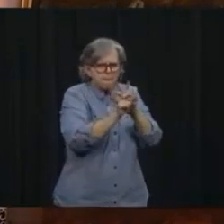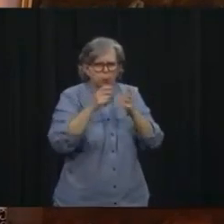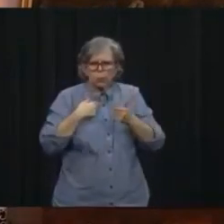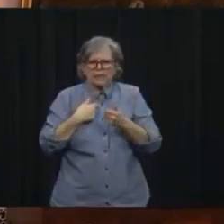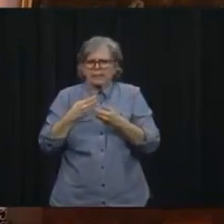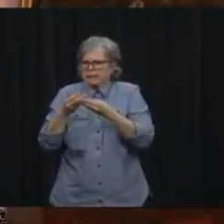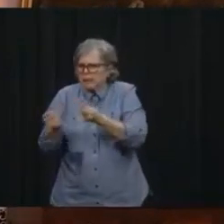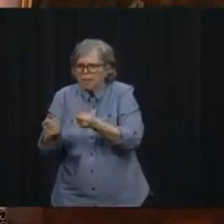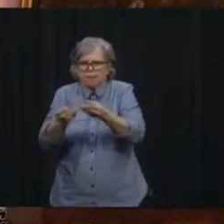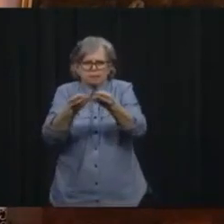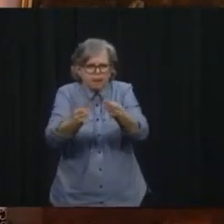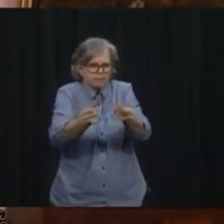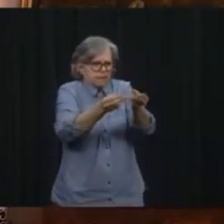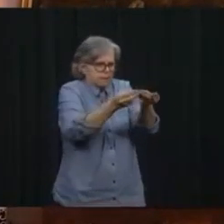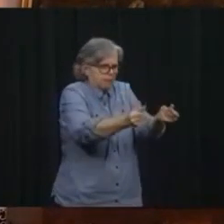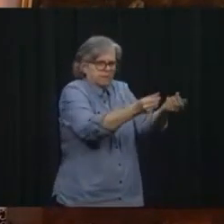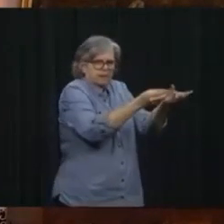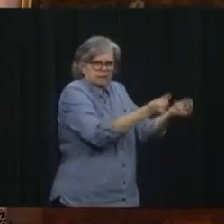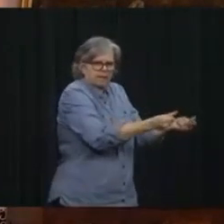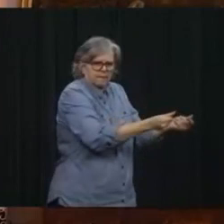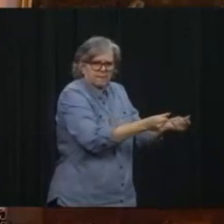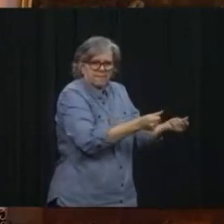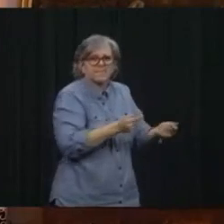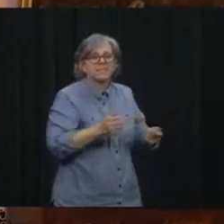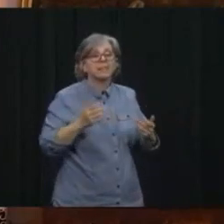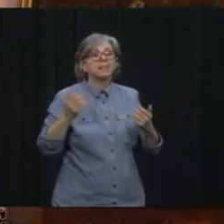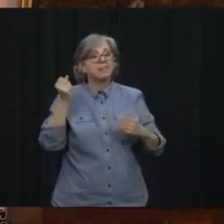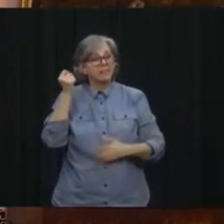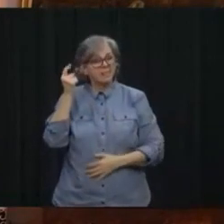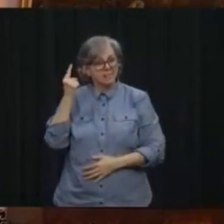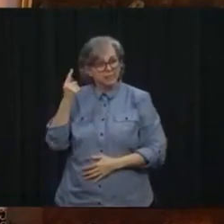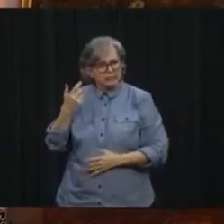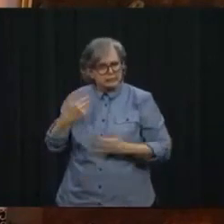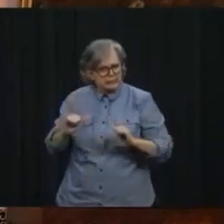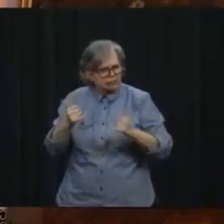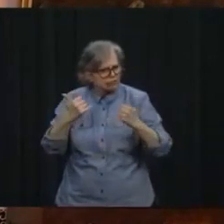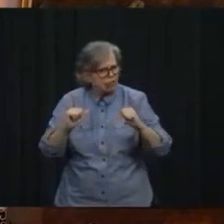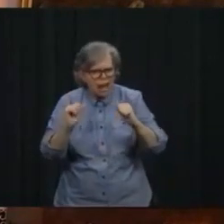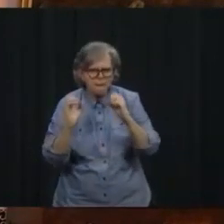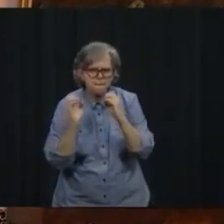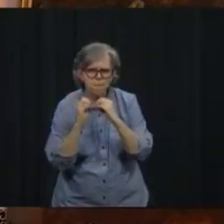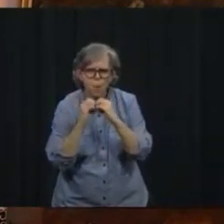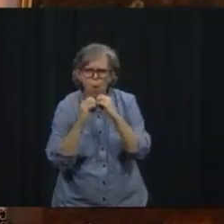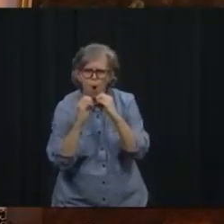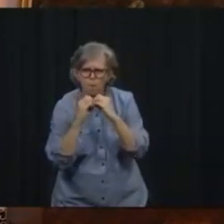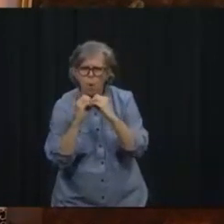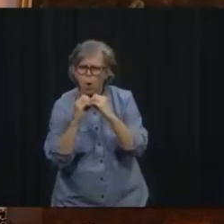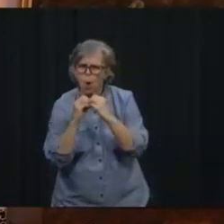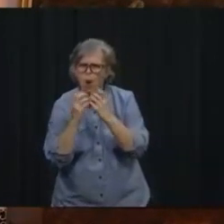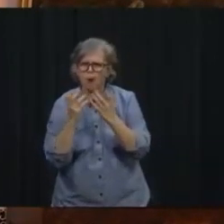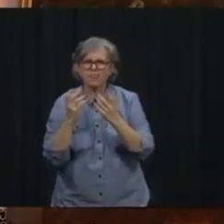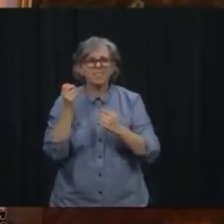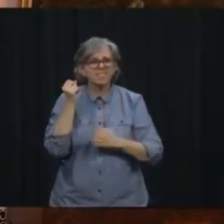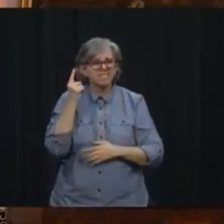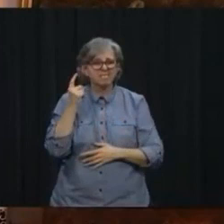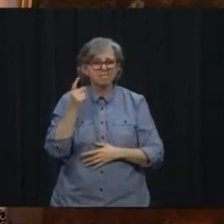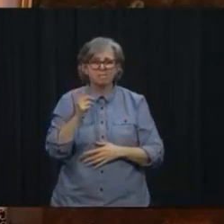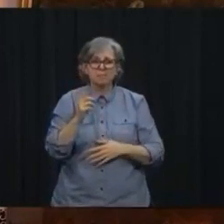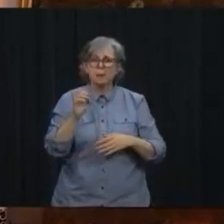transportation.ohio.gov. So these are a couple of examples of things that businesses have told us will help them, that we are trying to